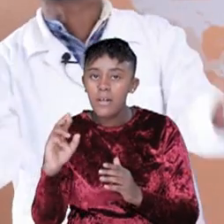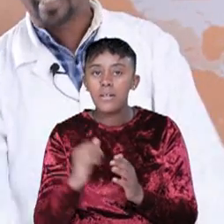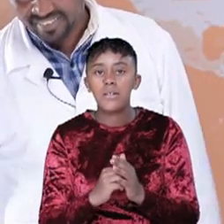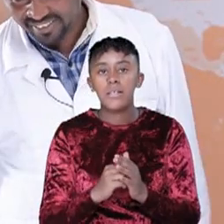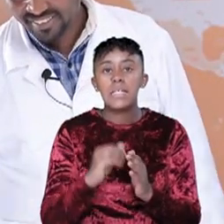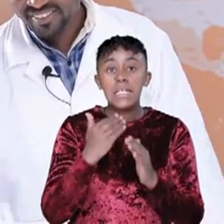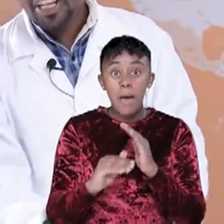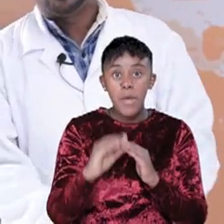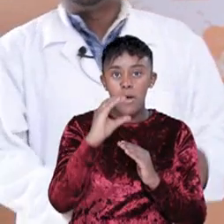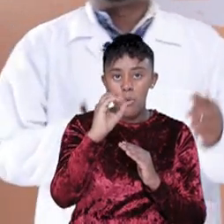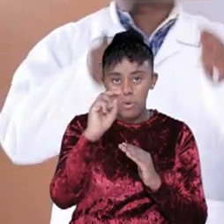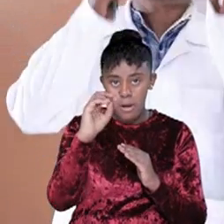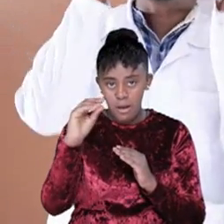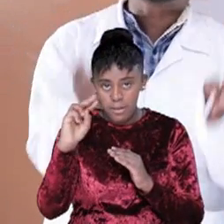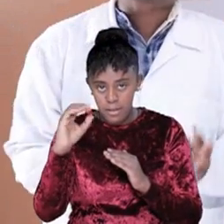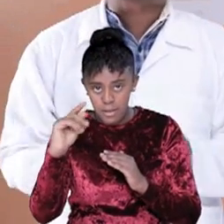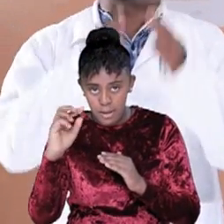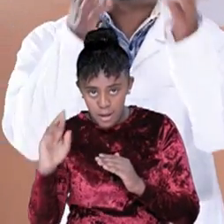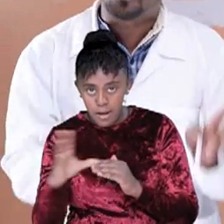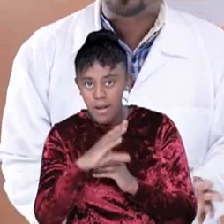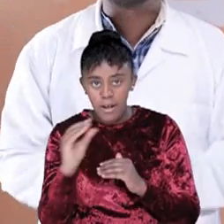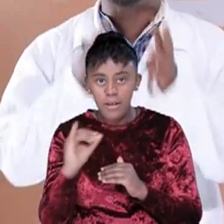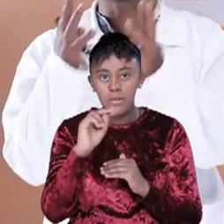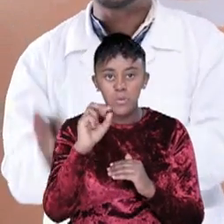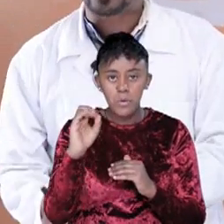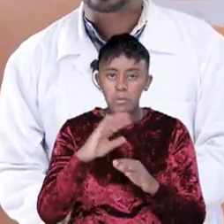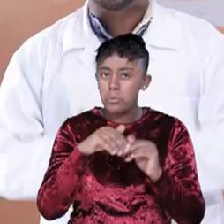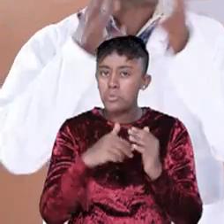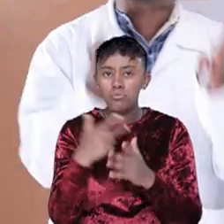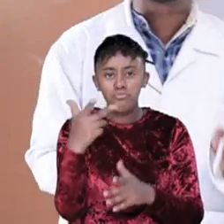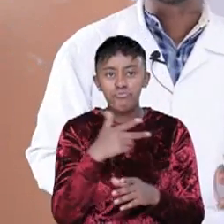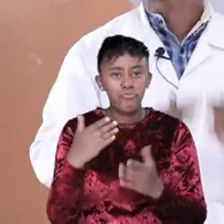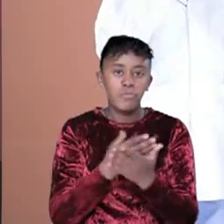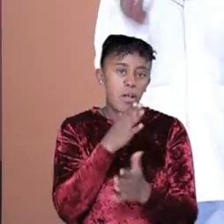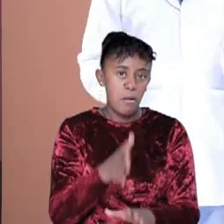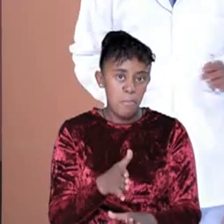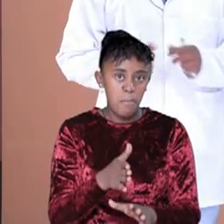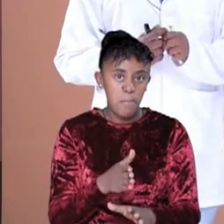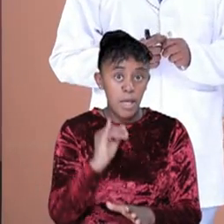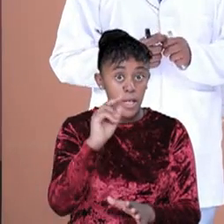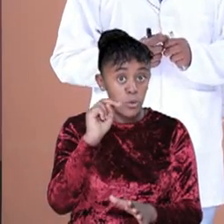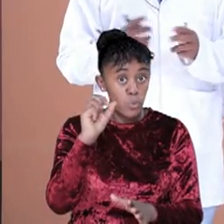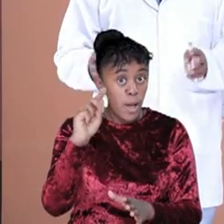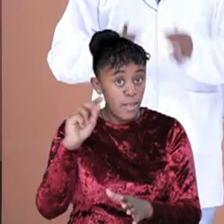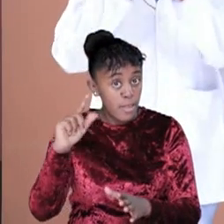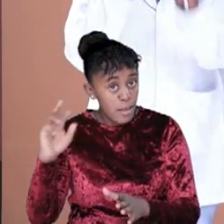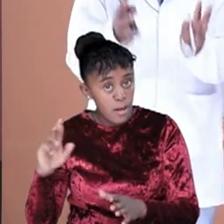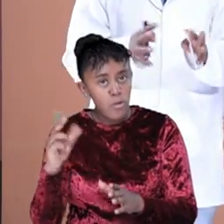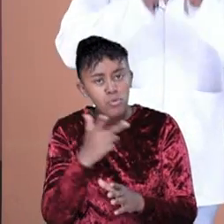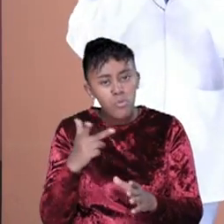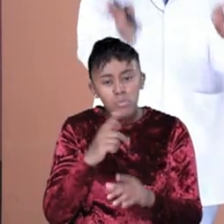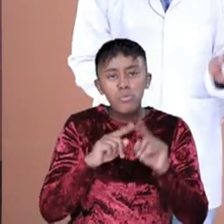and insulator. It is not new for you about conductor, insulator, and the semiconductors because